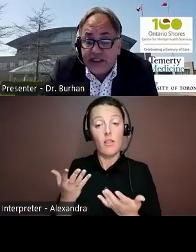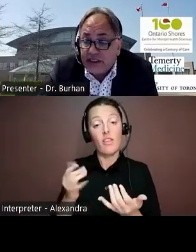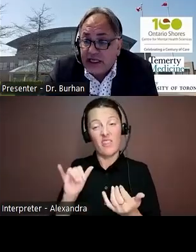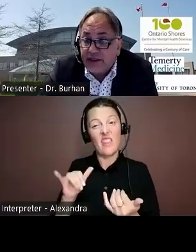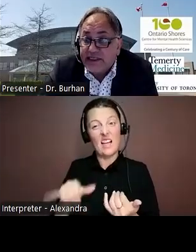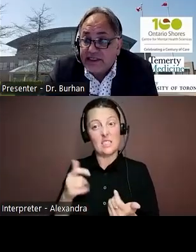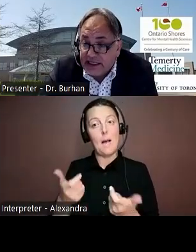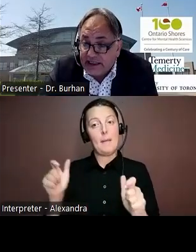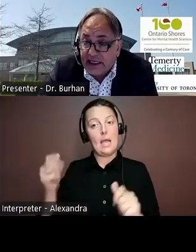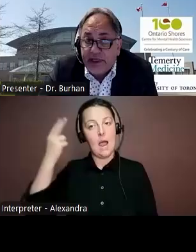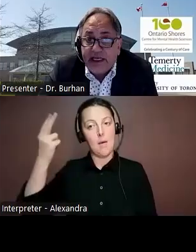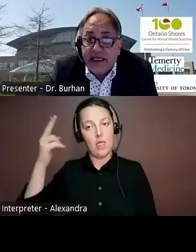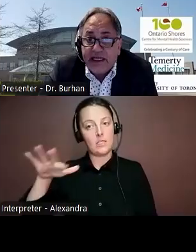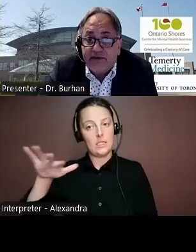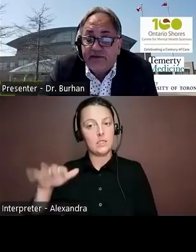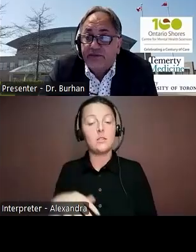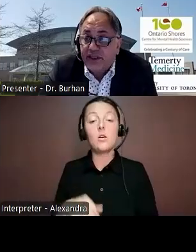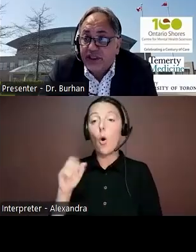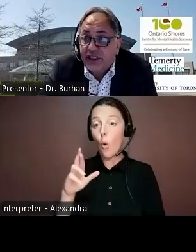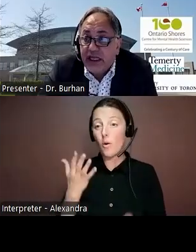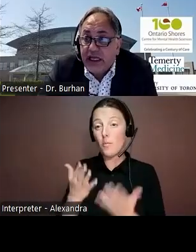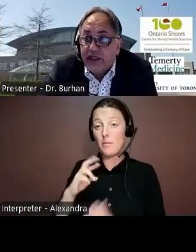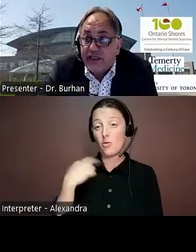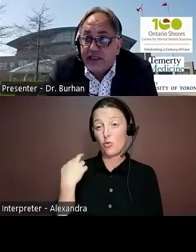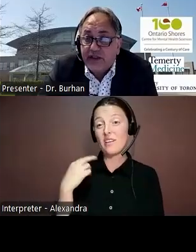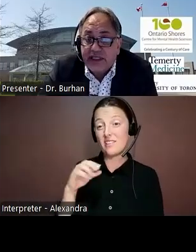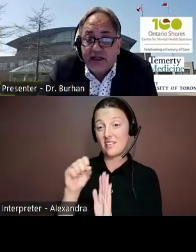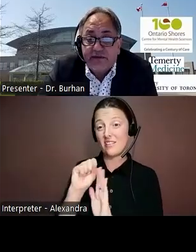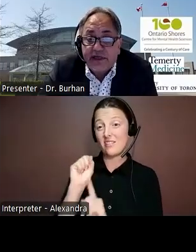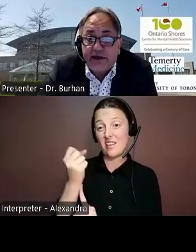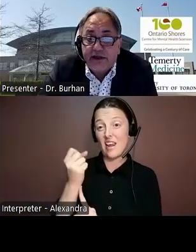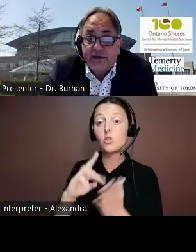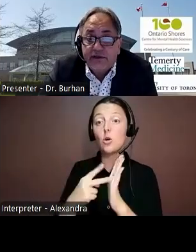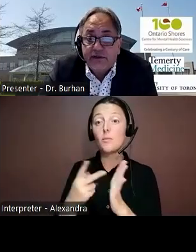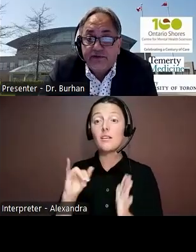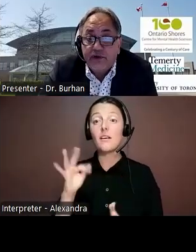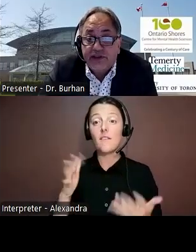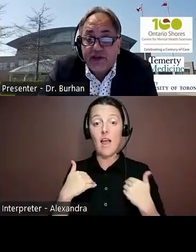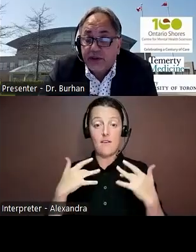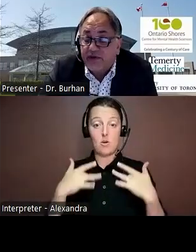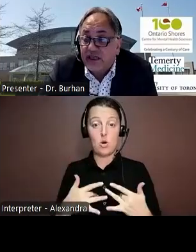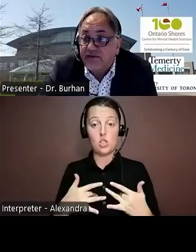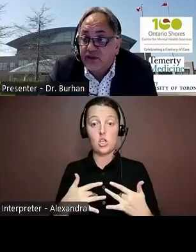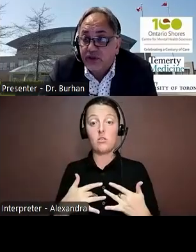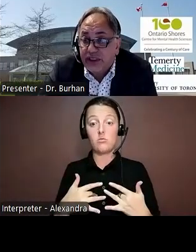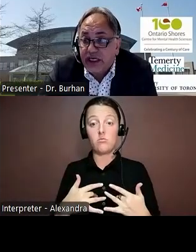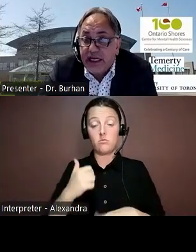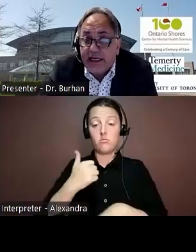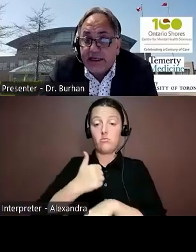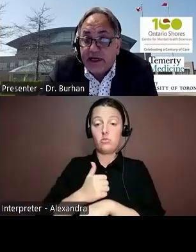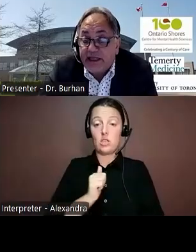or is it a risk state, like meaning that if you have depression, you set yourself for future development of cognitive